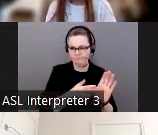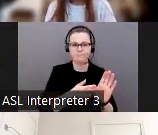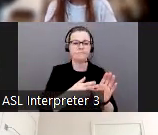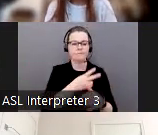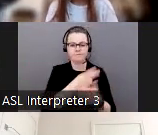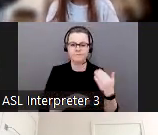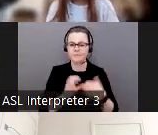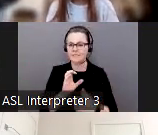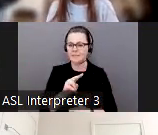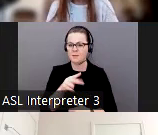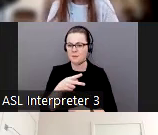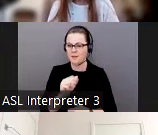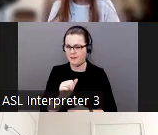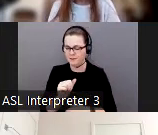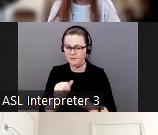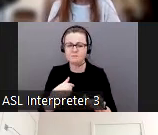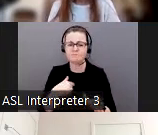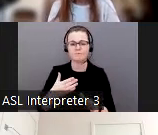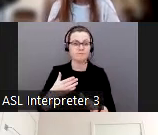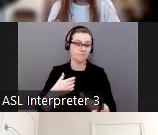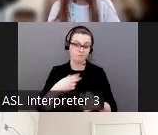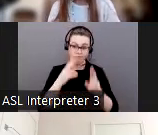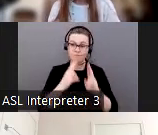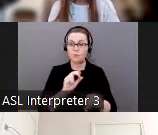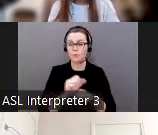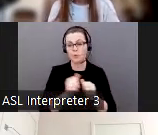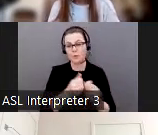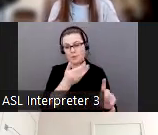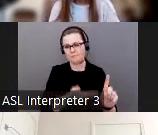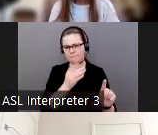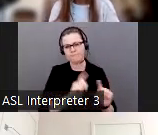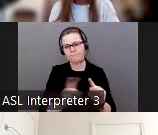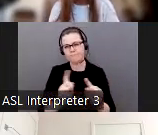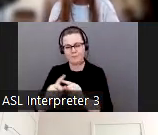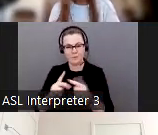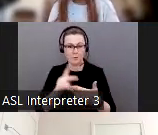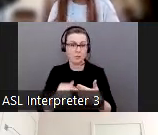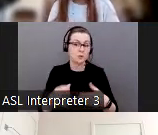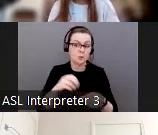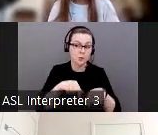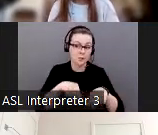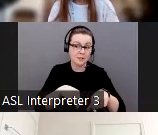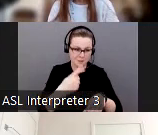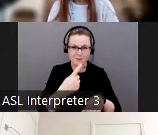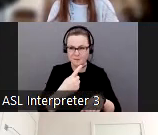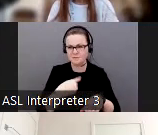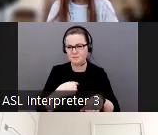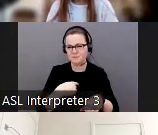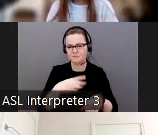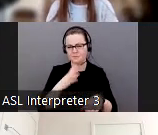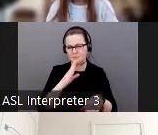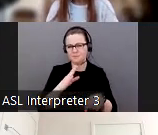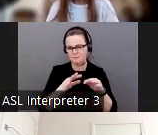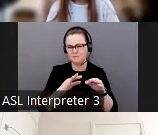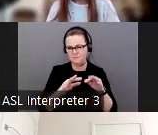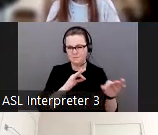have the great pleasure of working with Benedict on many of initiatives, including this one, which I'll be starting with. So she